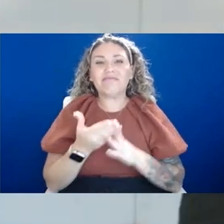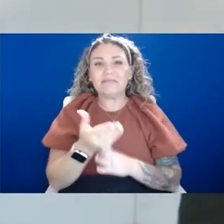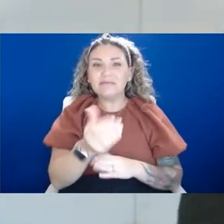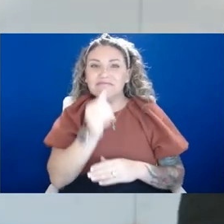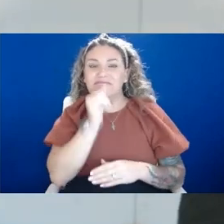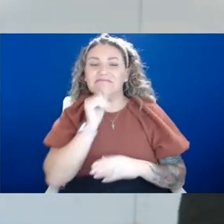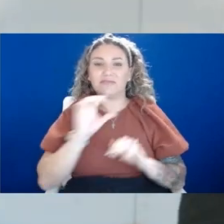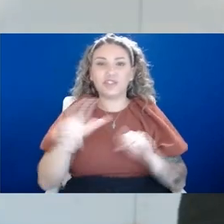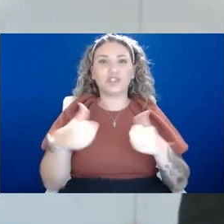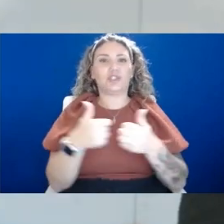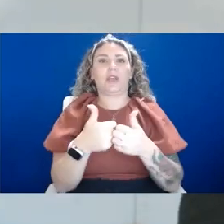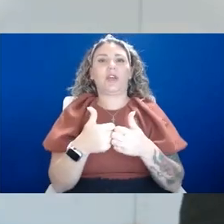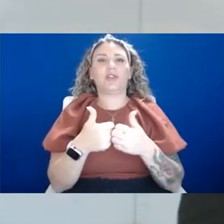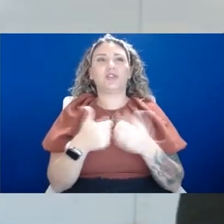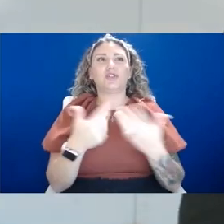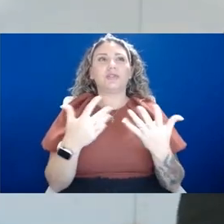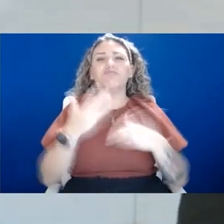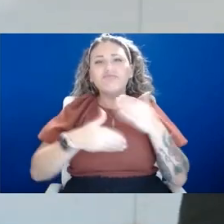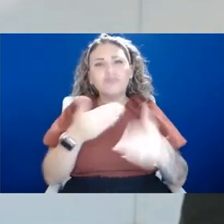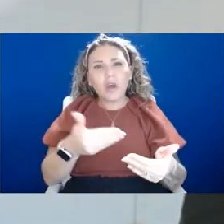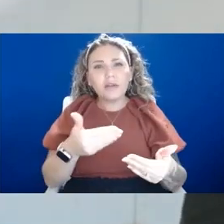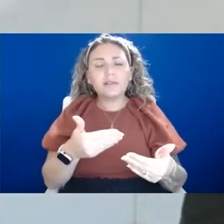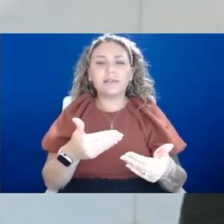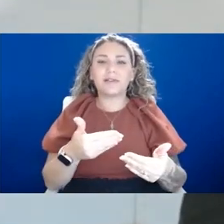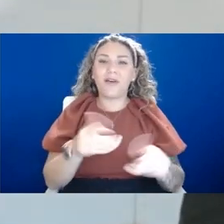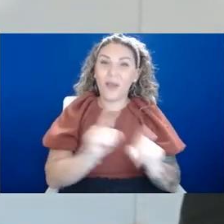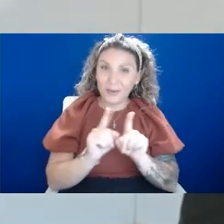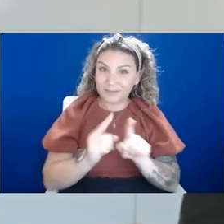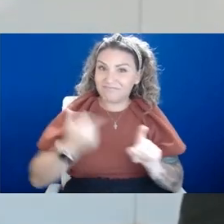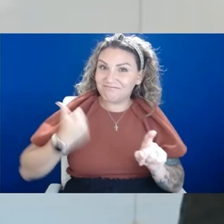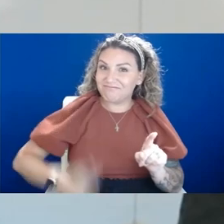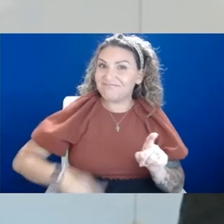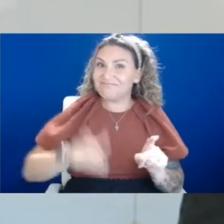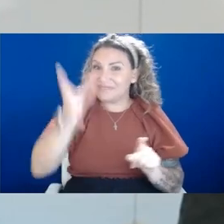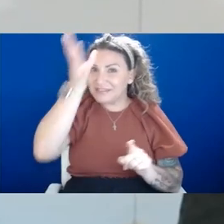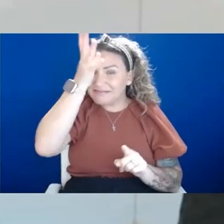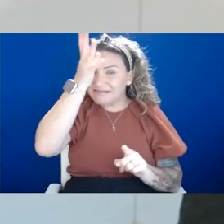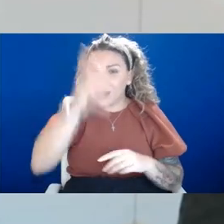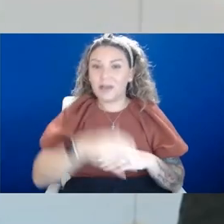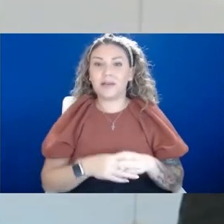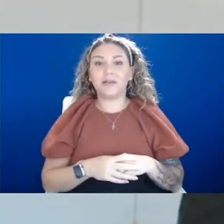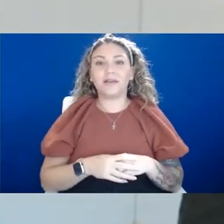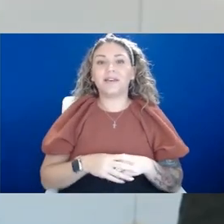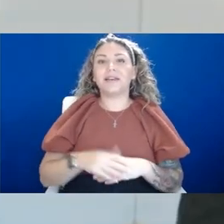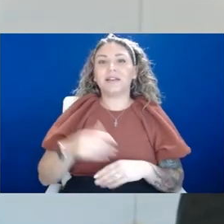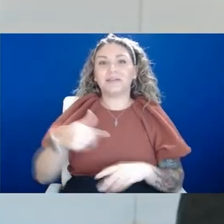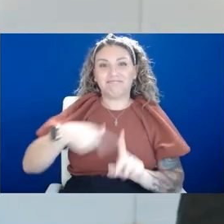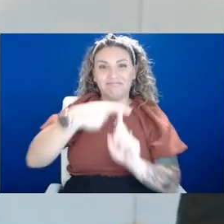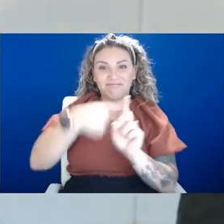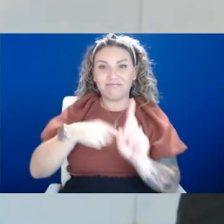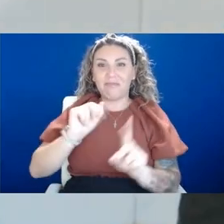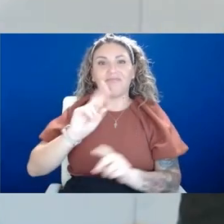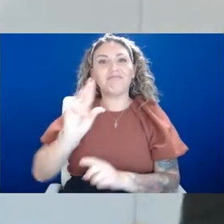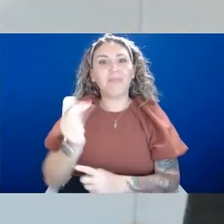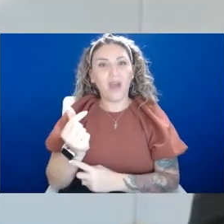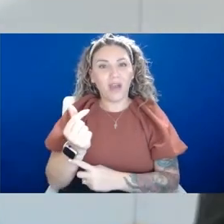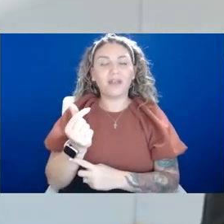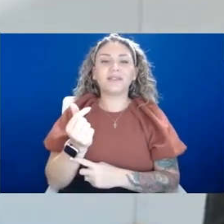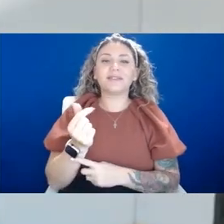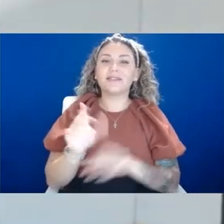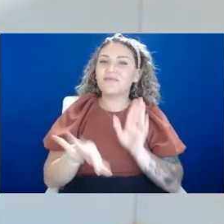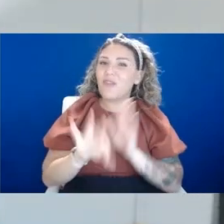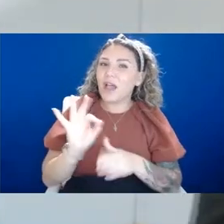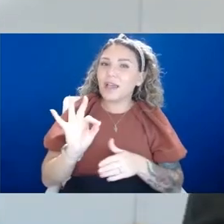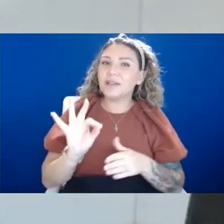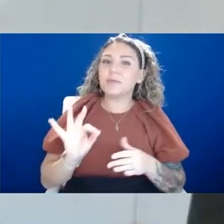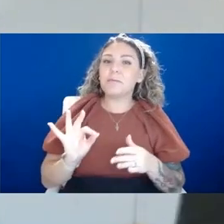um like process because I'm also a dad um even this month uh of August I had to you know find um